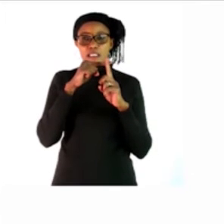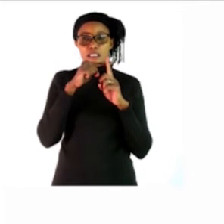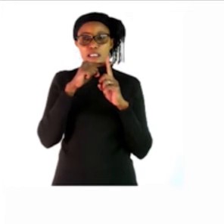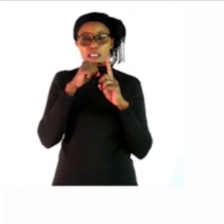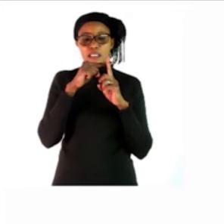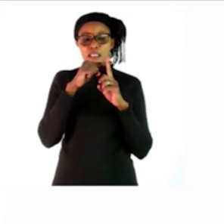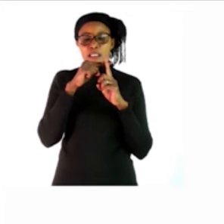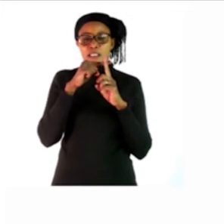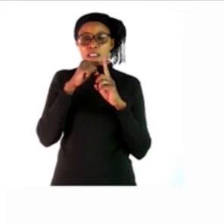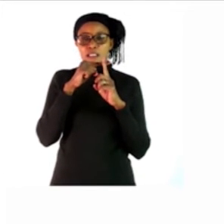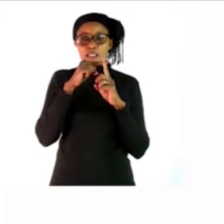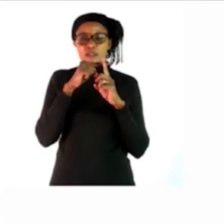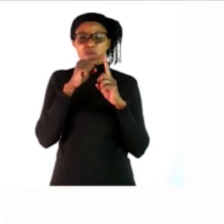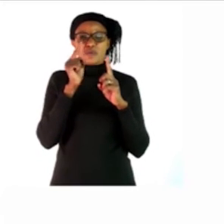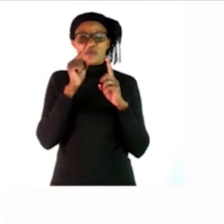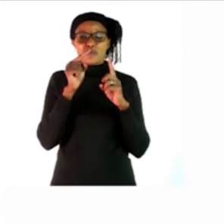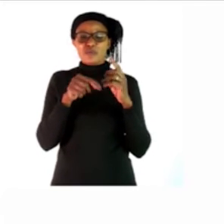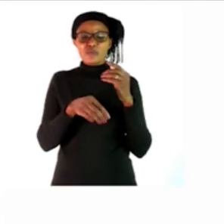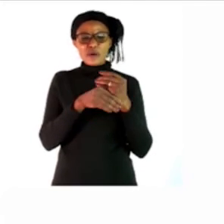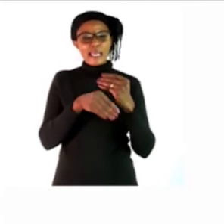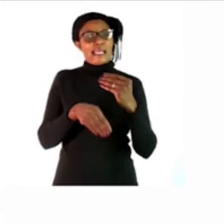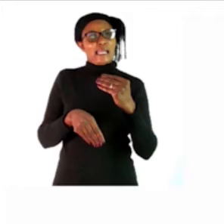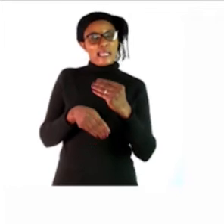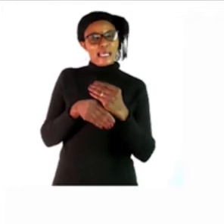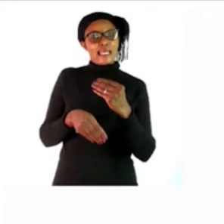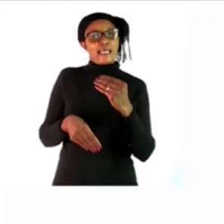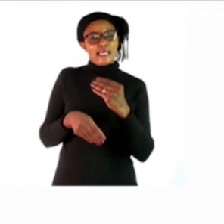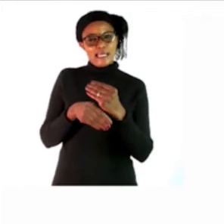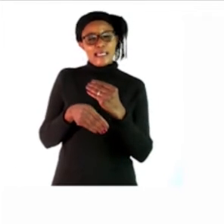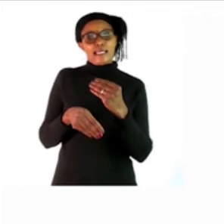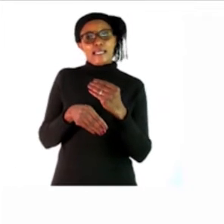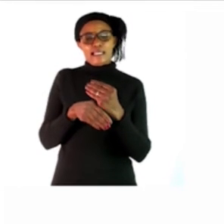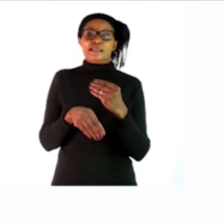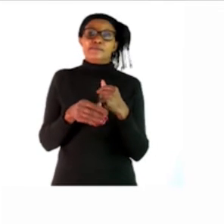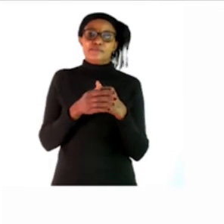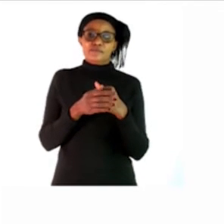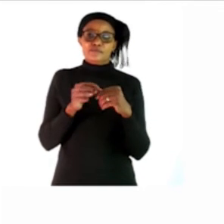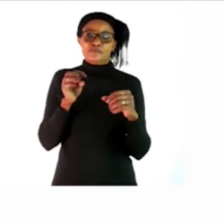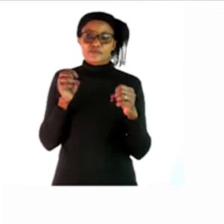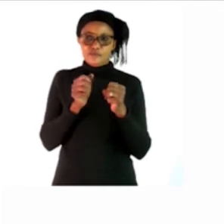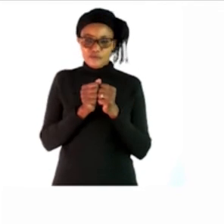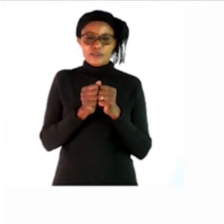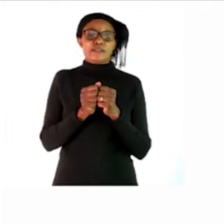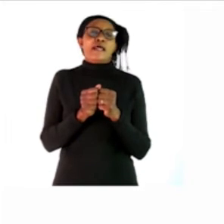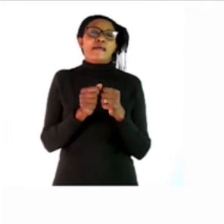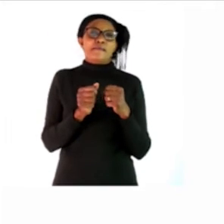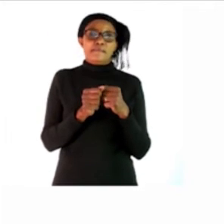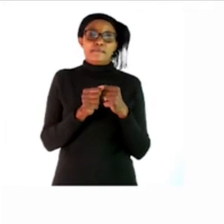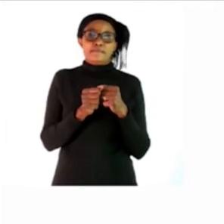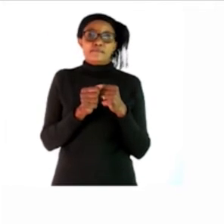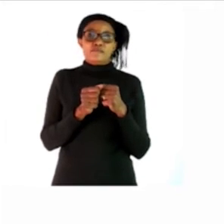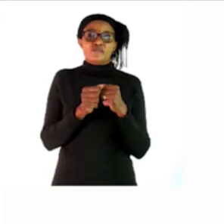sums. What is addition sums? It is plus sums. Count,